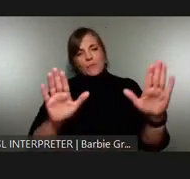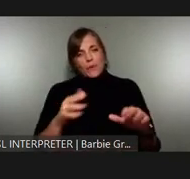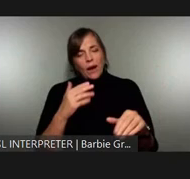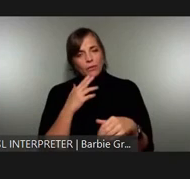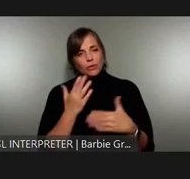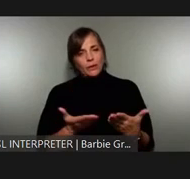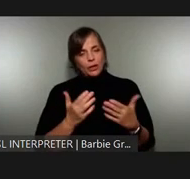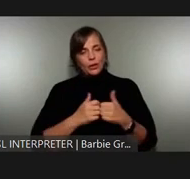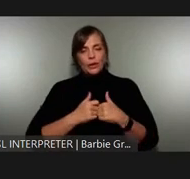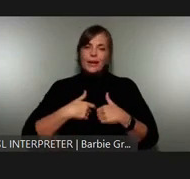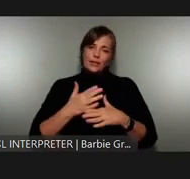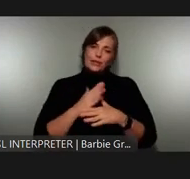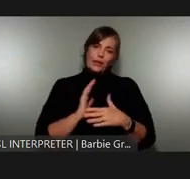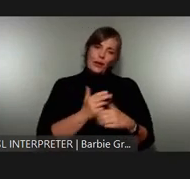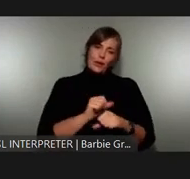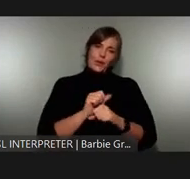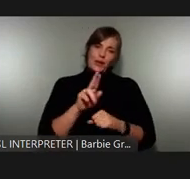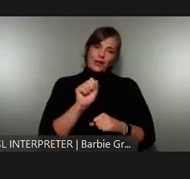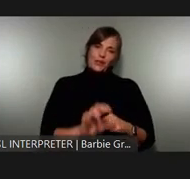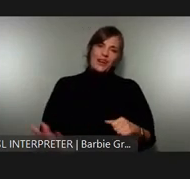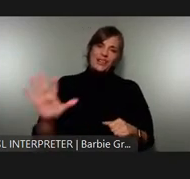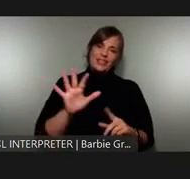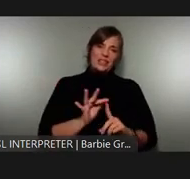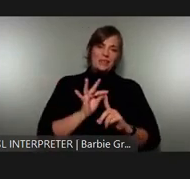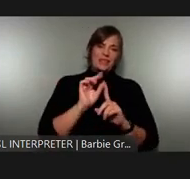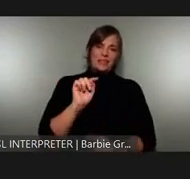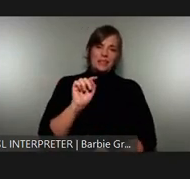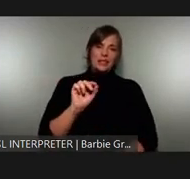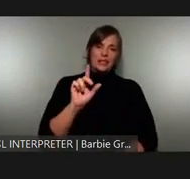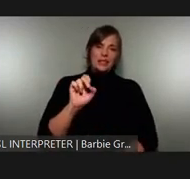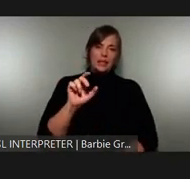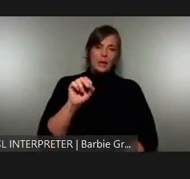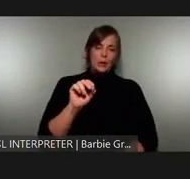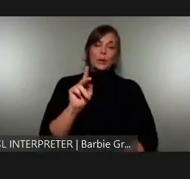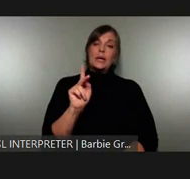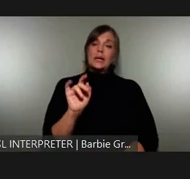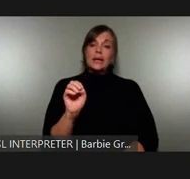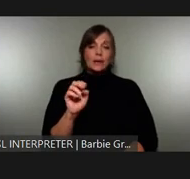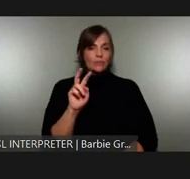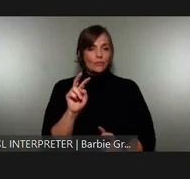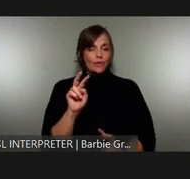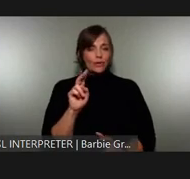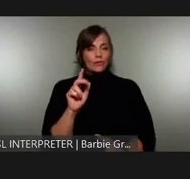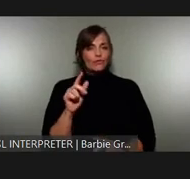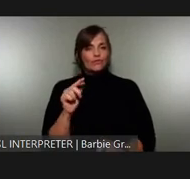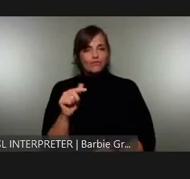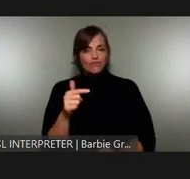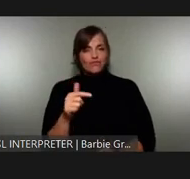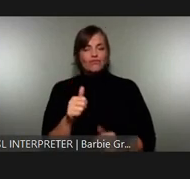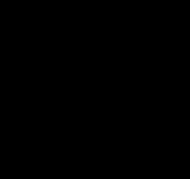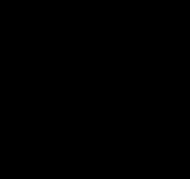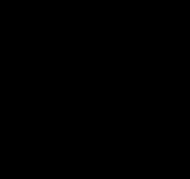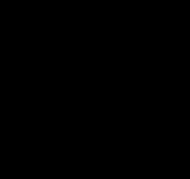work across the country, and specifically the work is doing in Toledo. And Kim, look forward to having some questions and